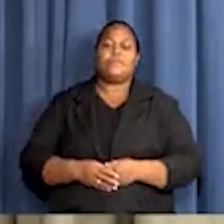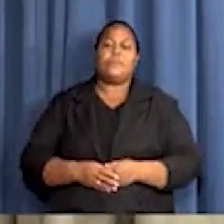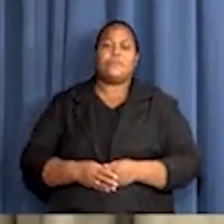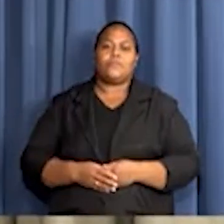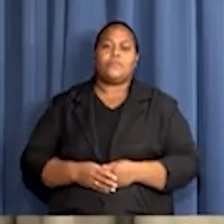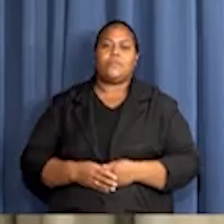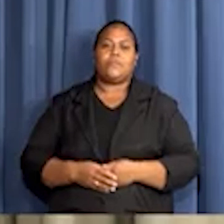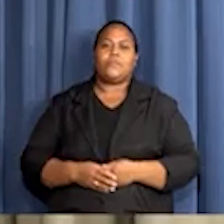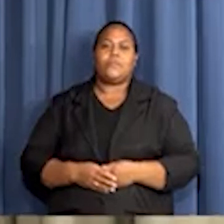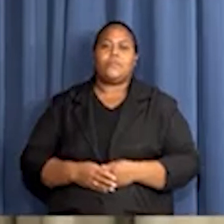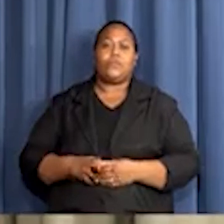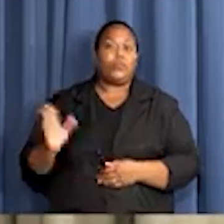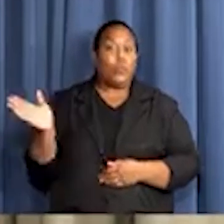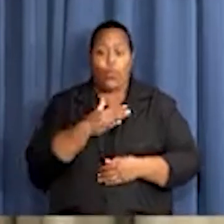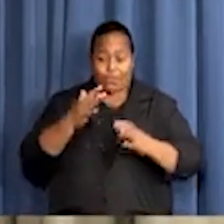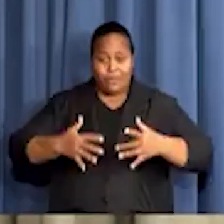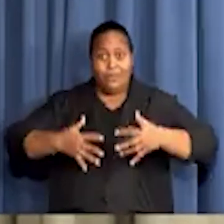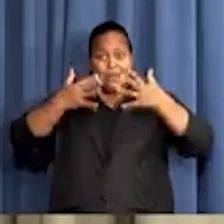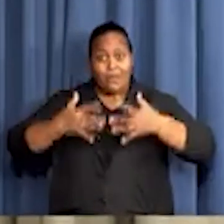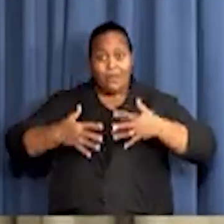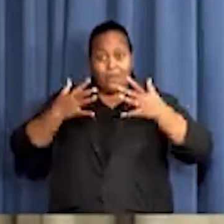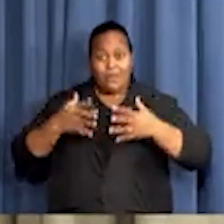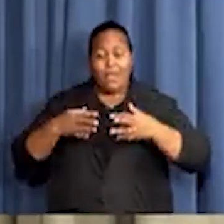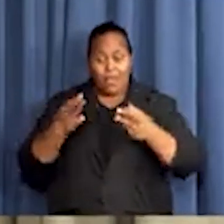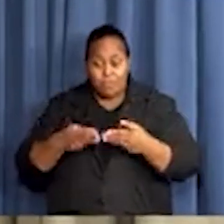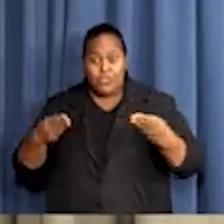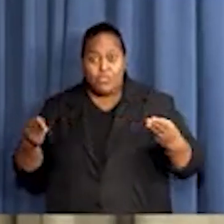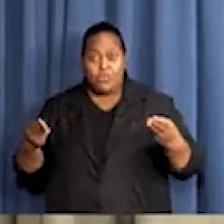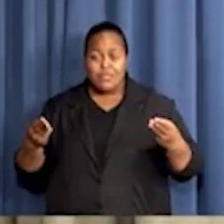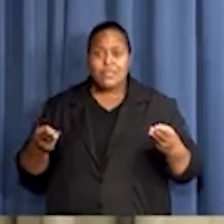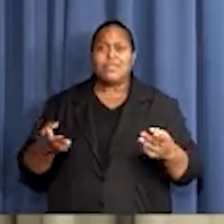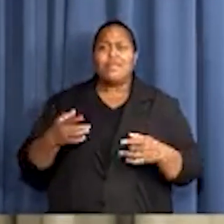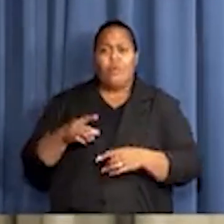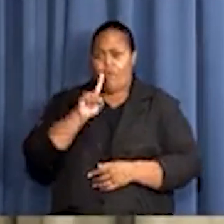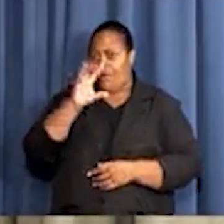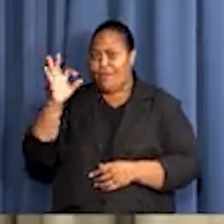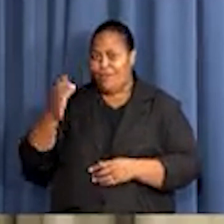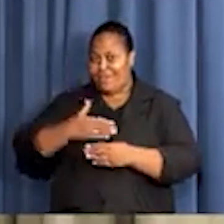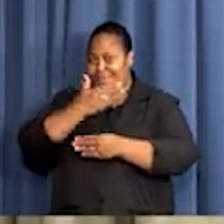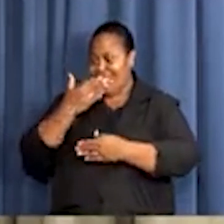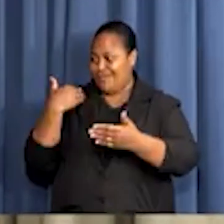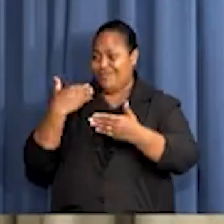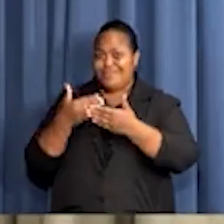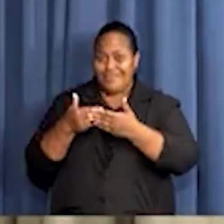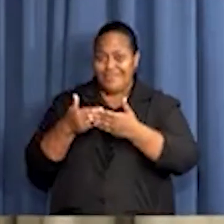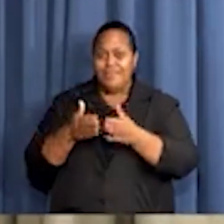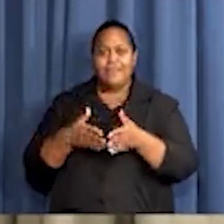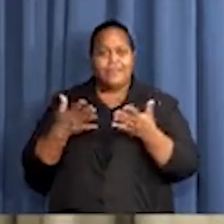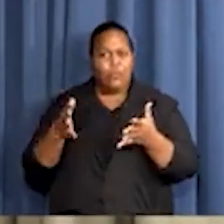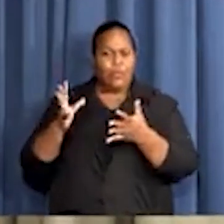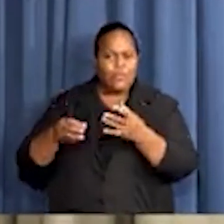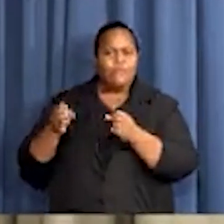mention that all the data and materials covering our record of the first 100 days are still being